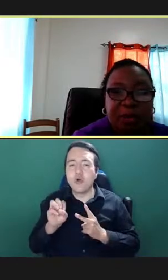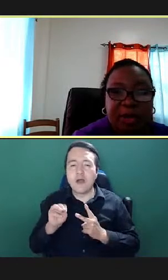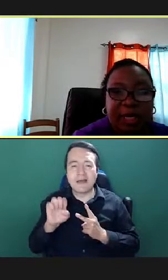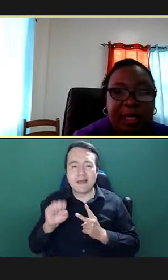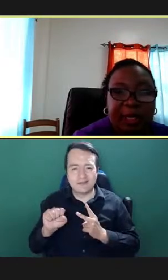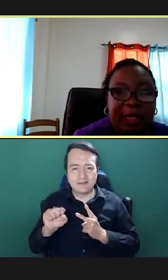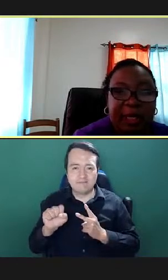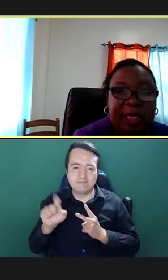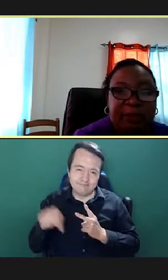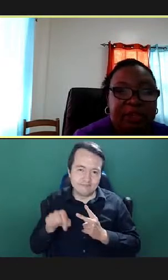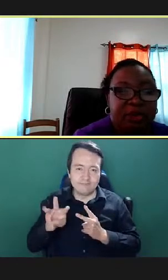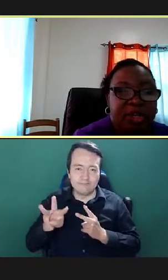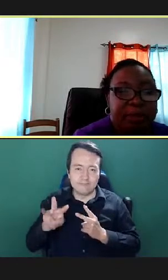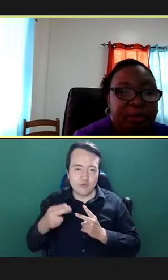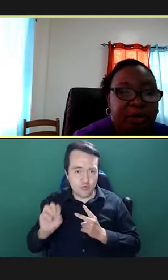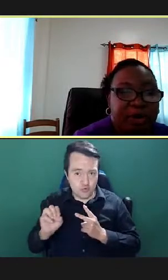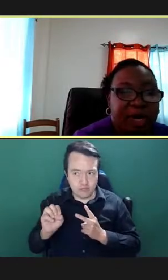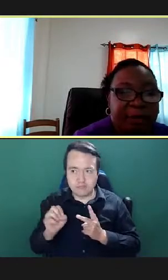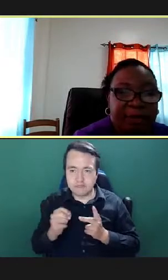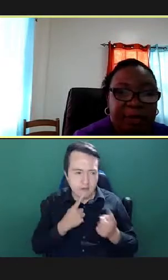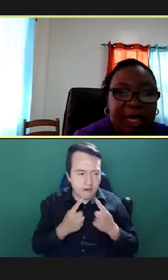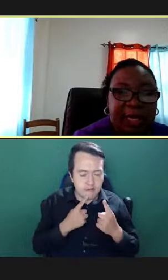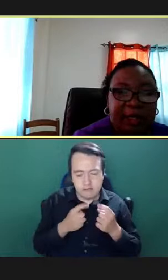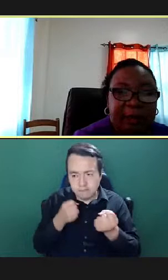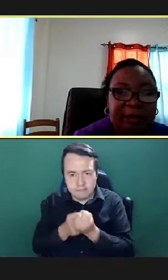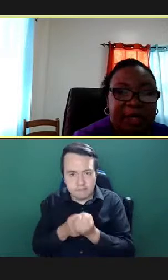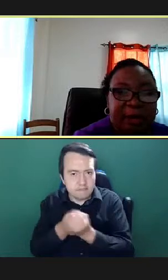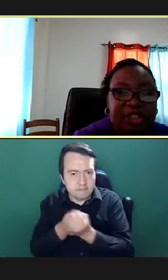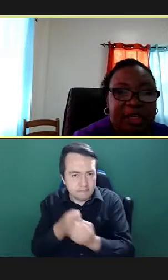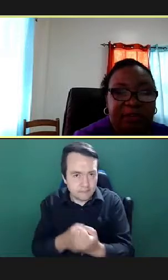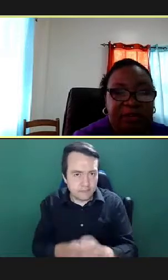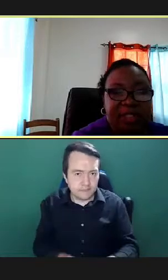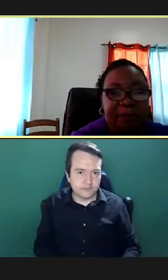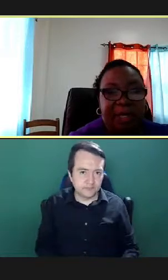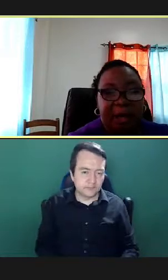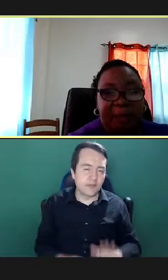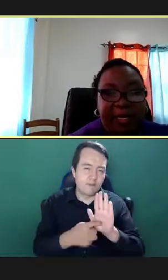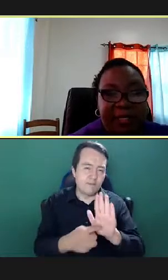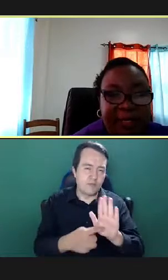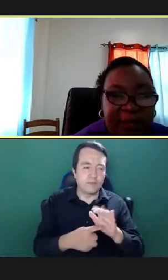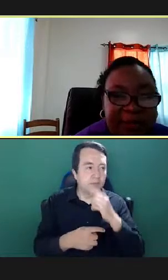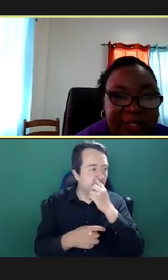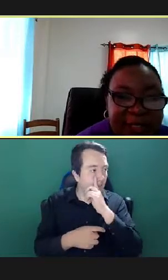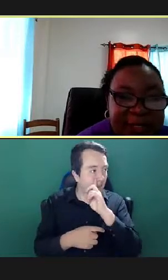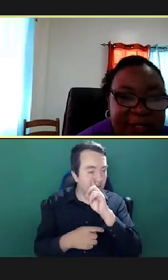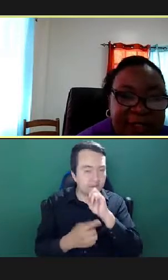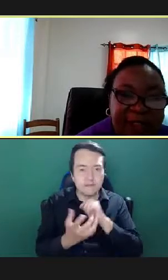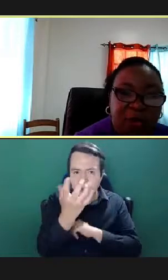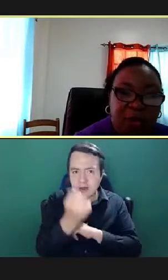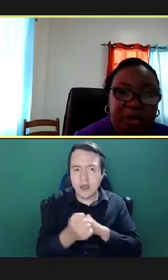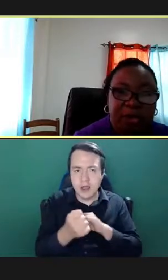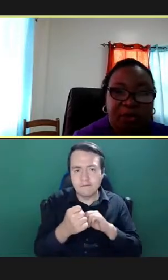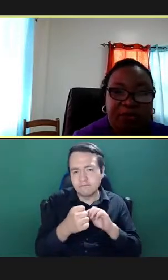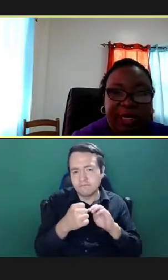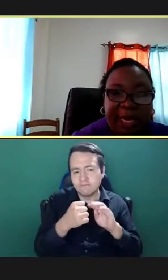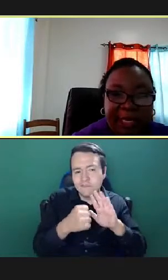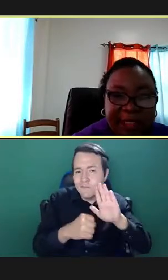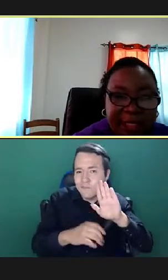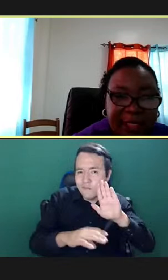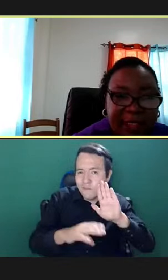Not to Be Okay. That was a radio program, and the main objective was to build capacity of the citizens to cope